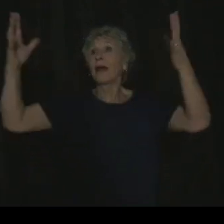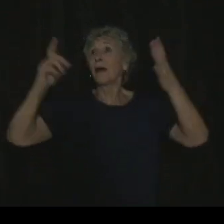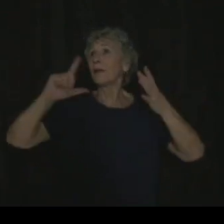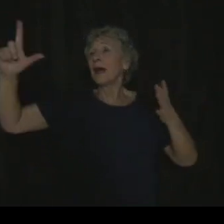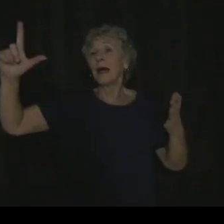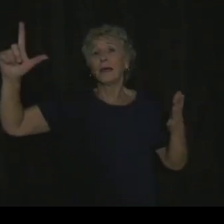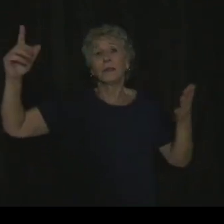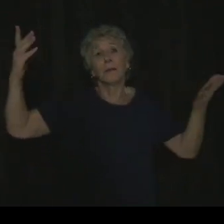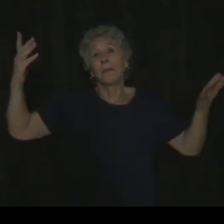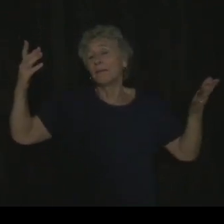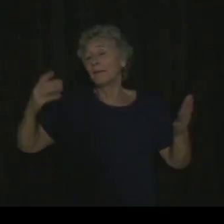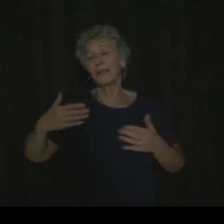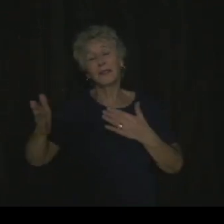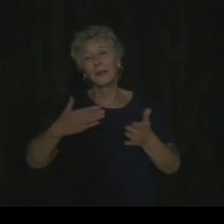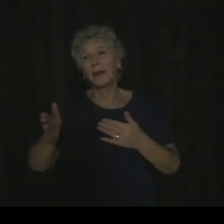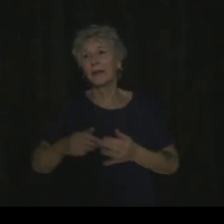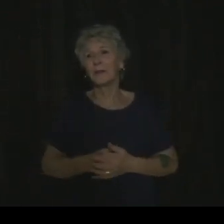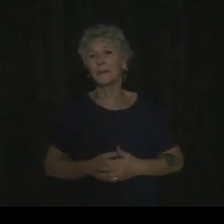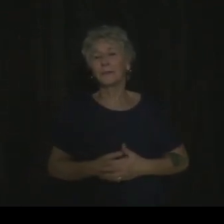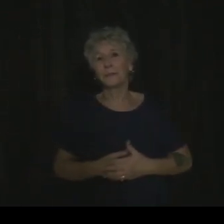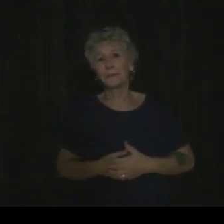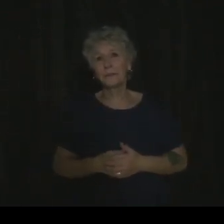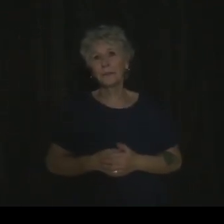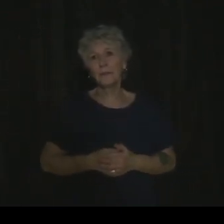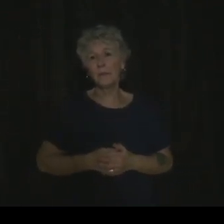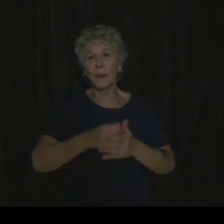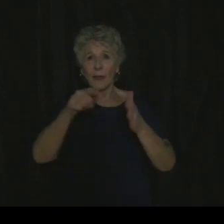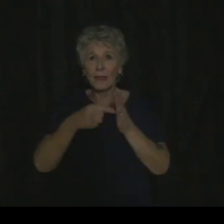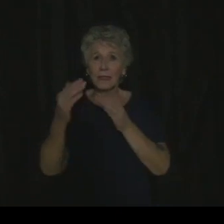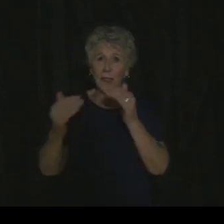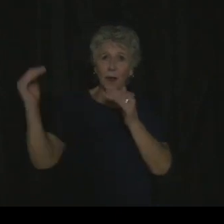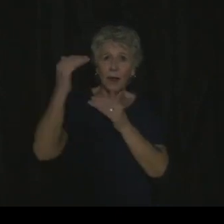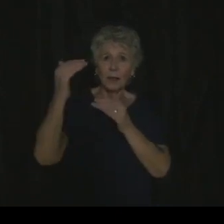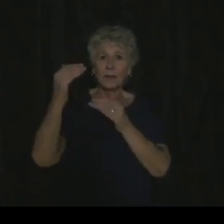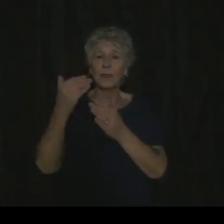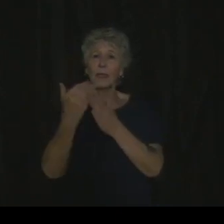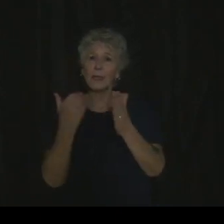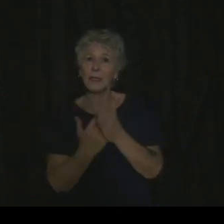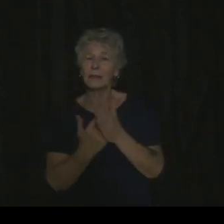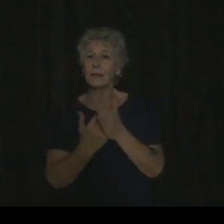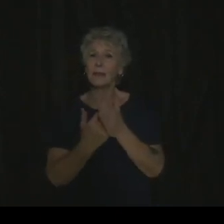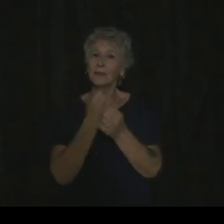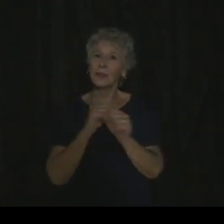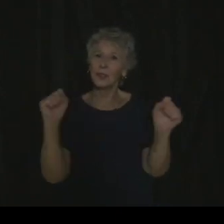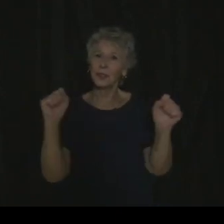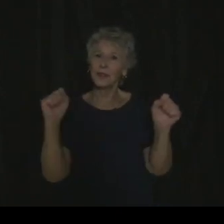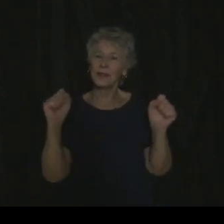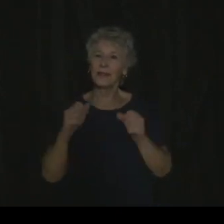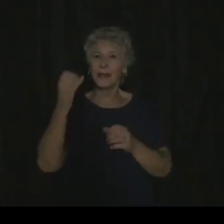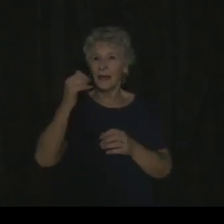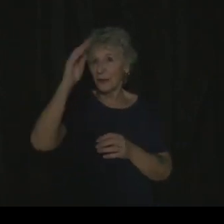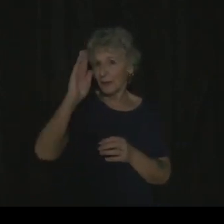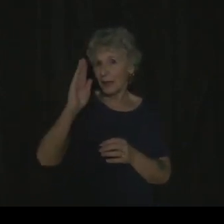to, by all means. This is the ultimate lesson of security. If